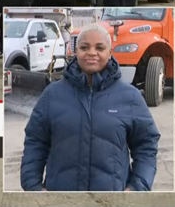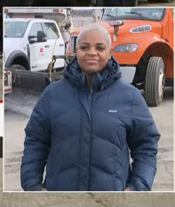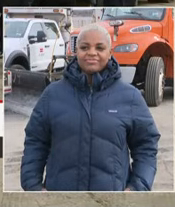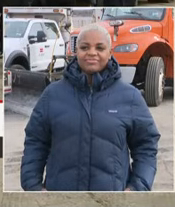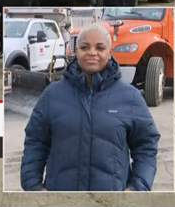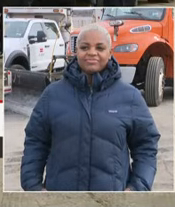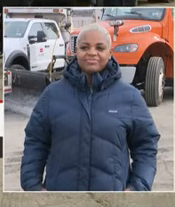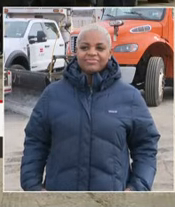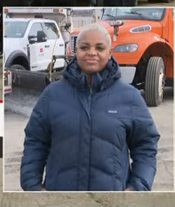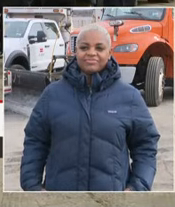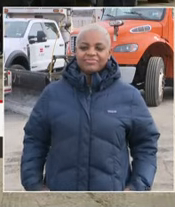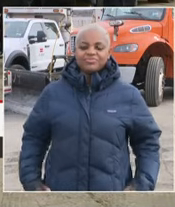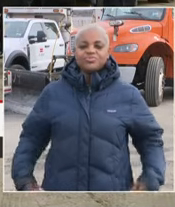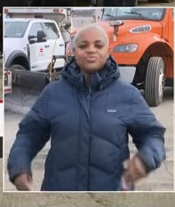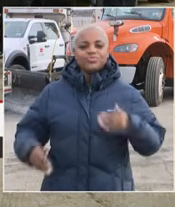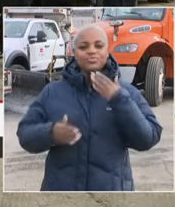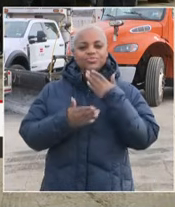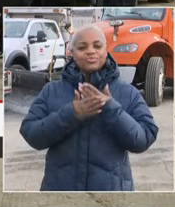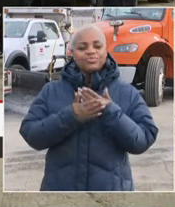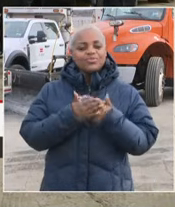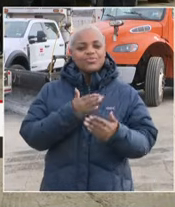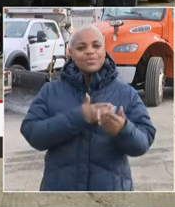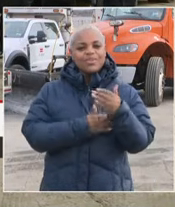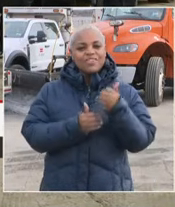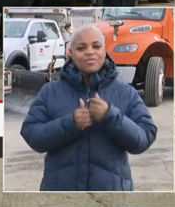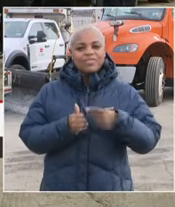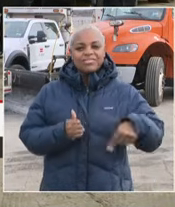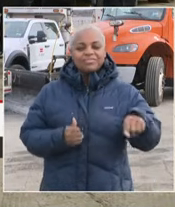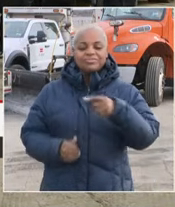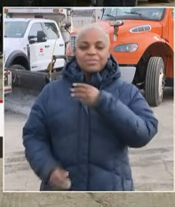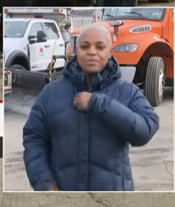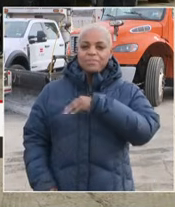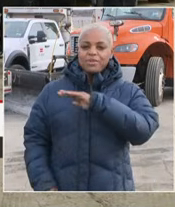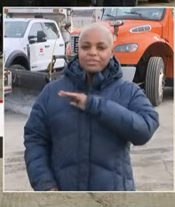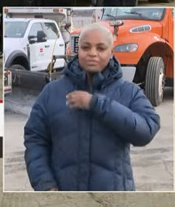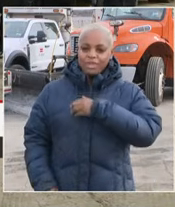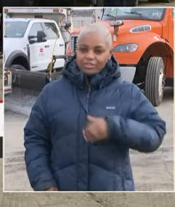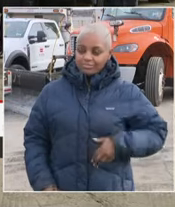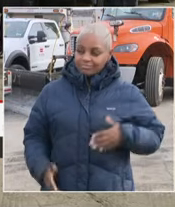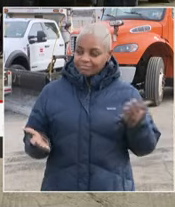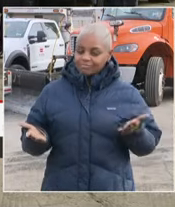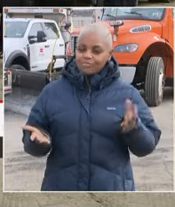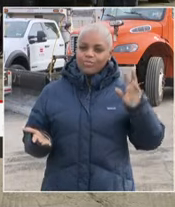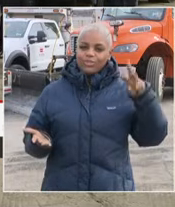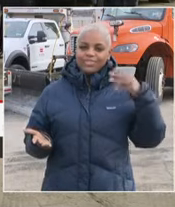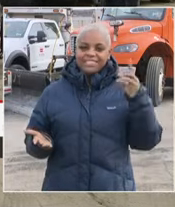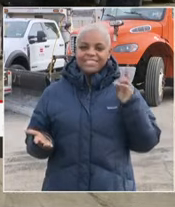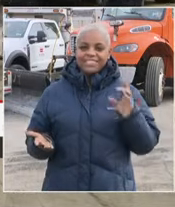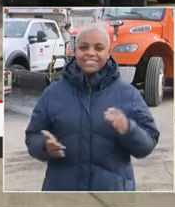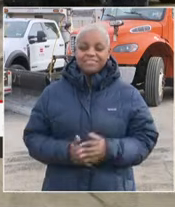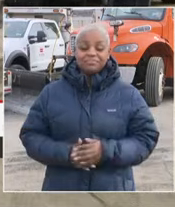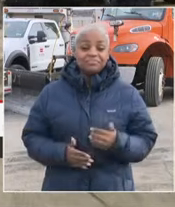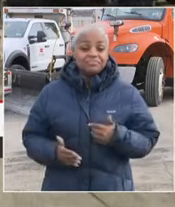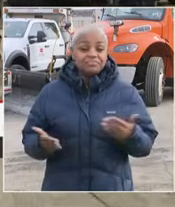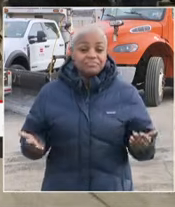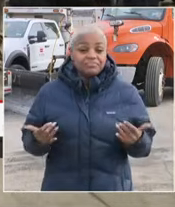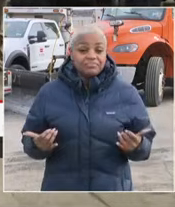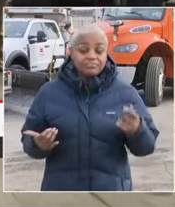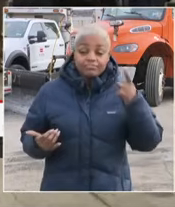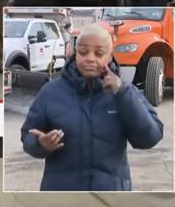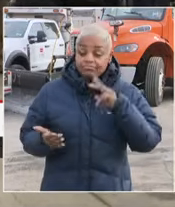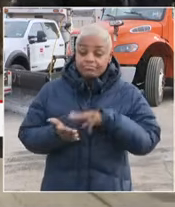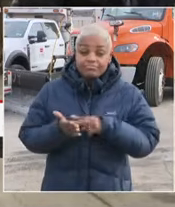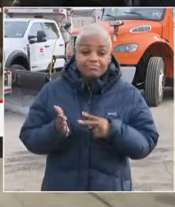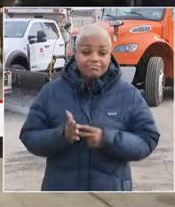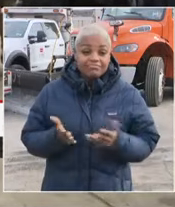Good morning, everyone. I'm Muriel Bowser. I'm the mayor of Washington, D.C. I am here today